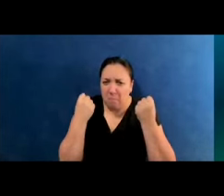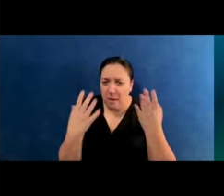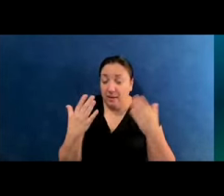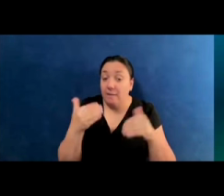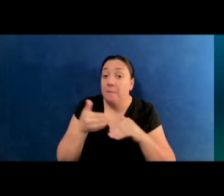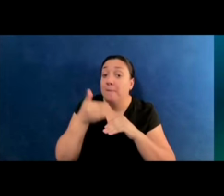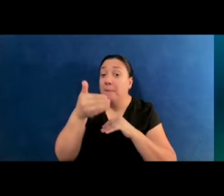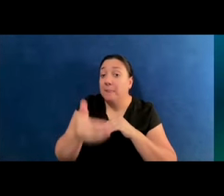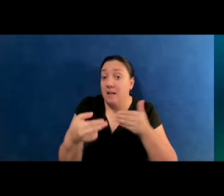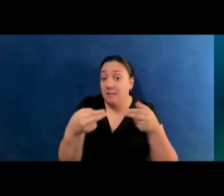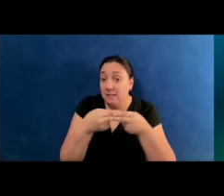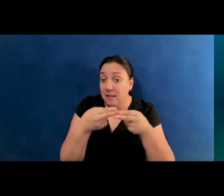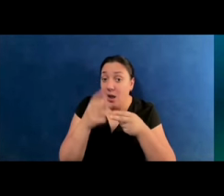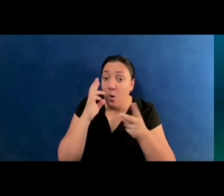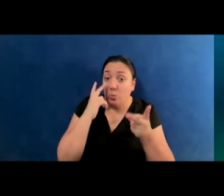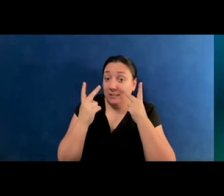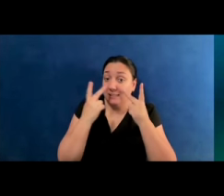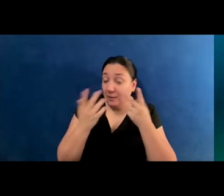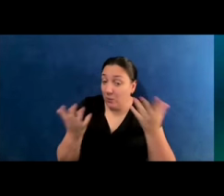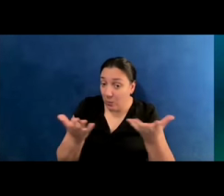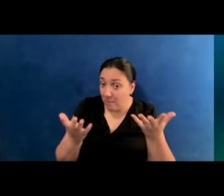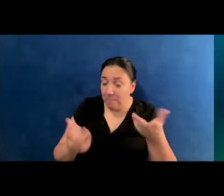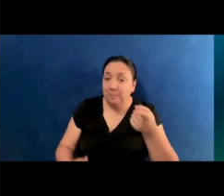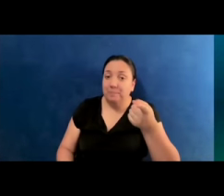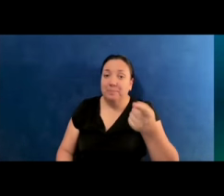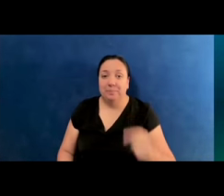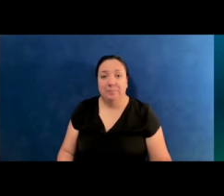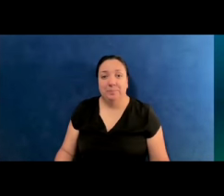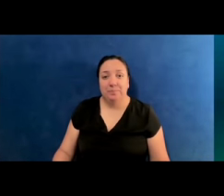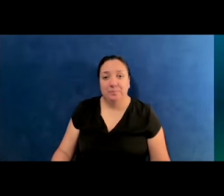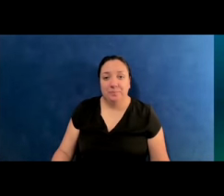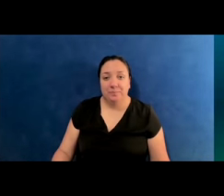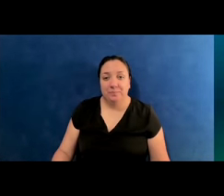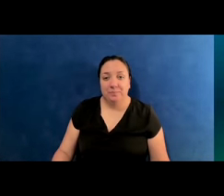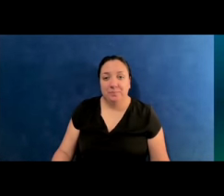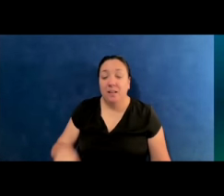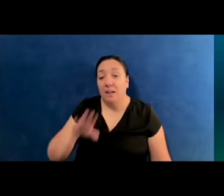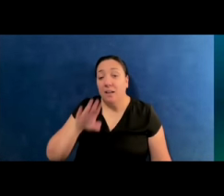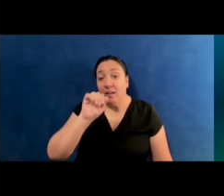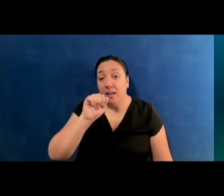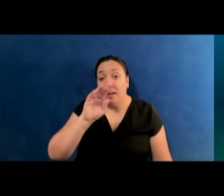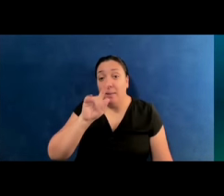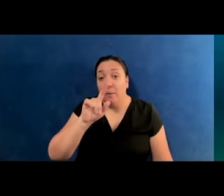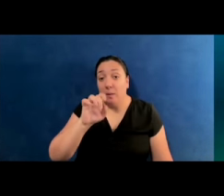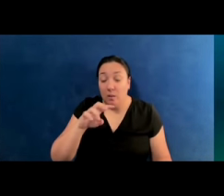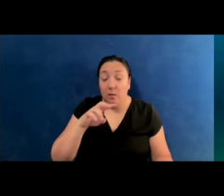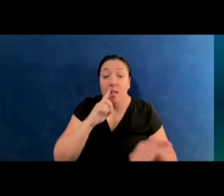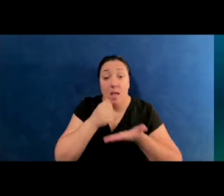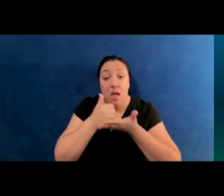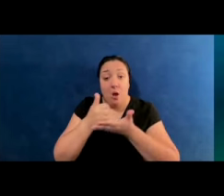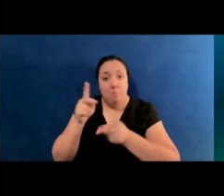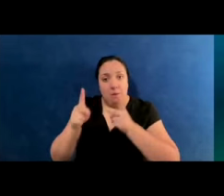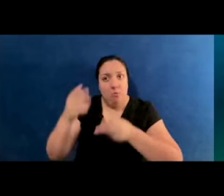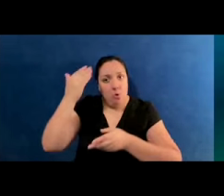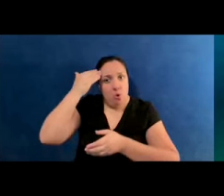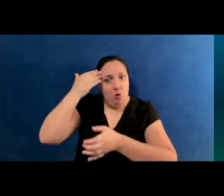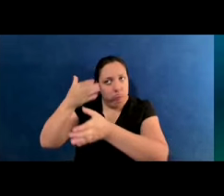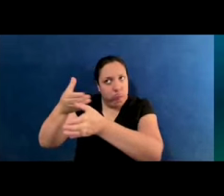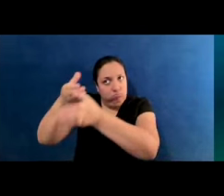next slide, you'll see that ABLE is correlated with increased financial literacy,